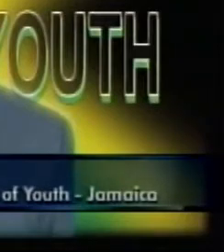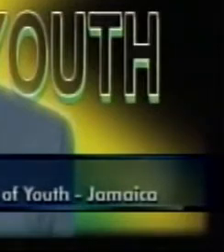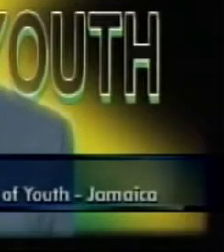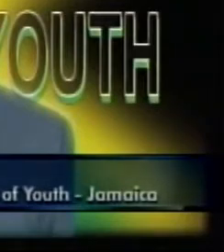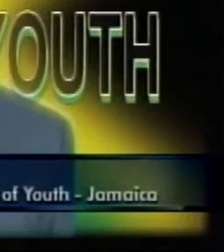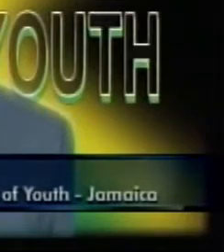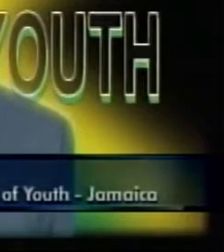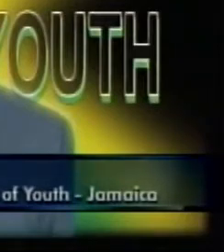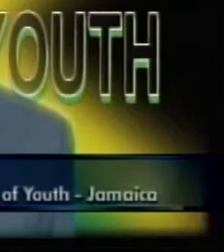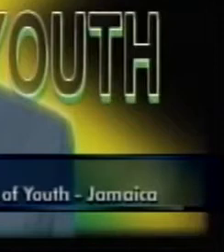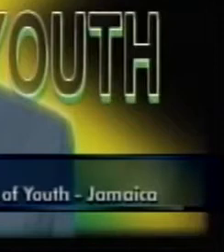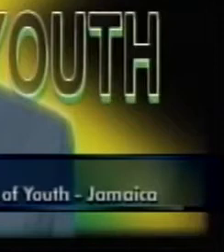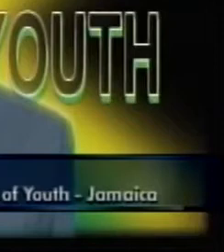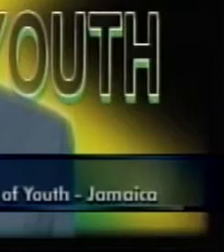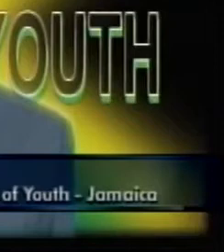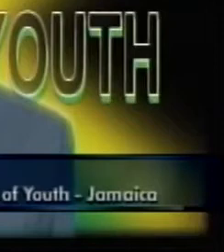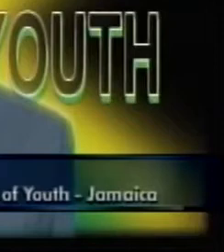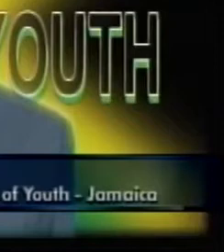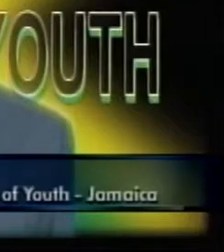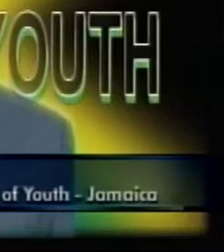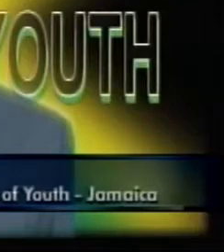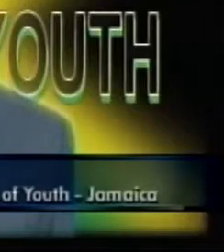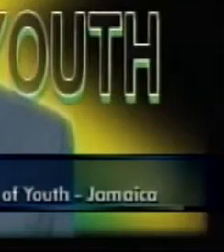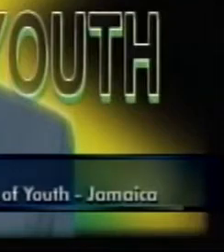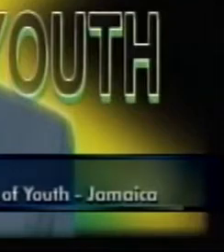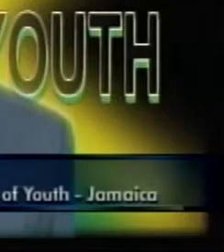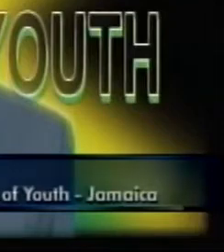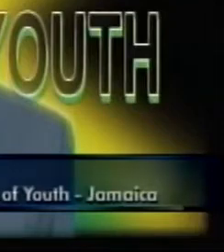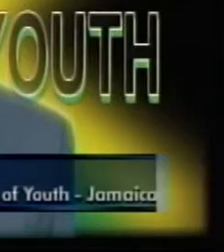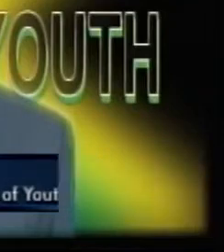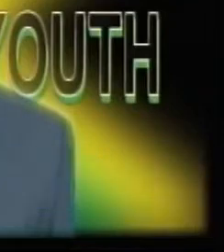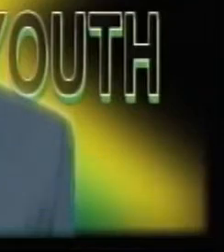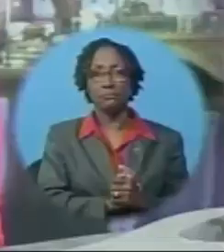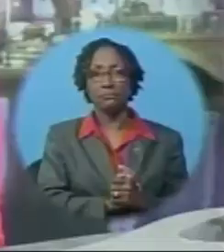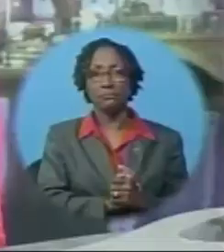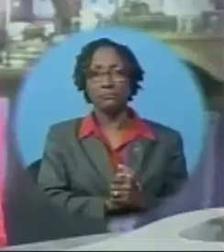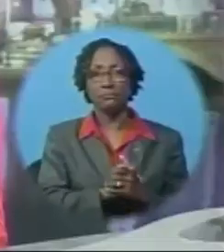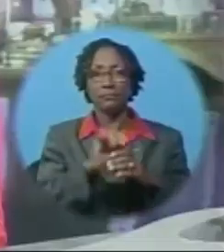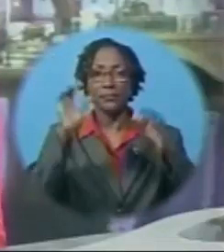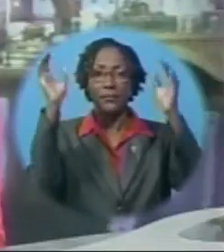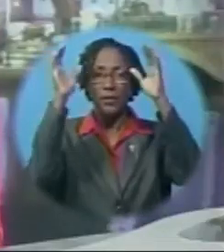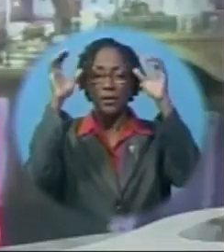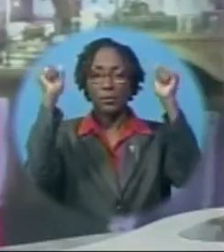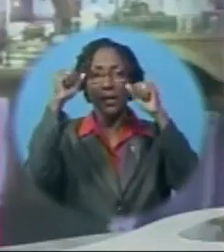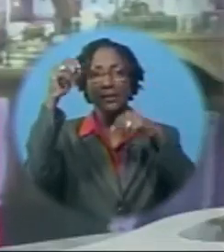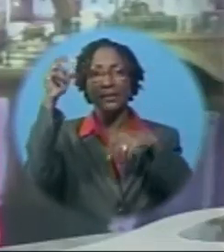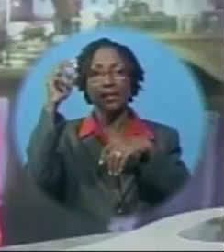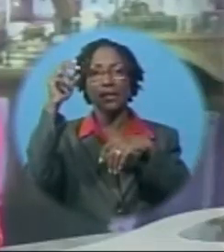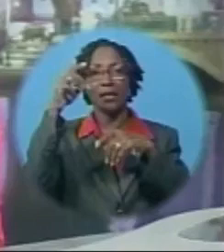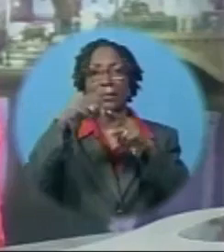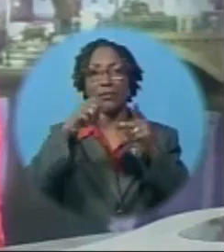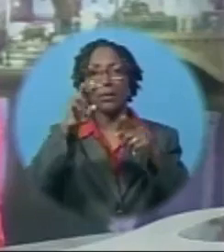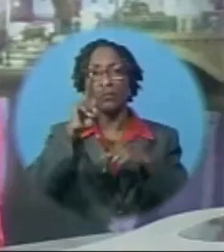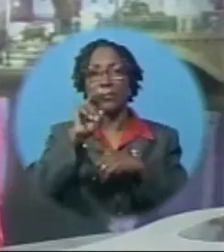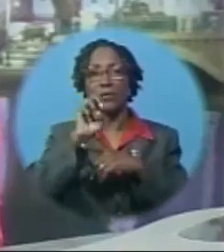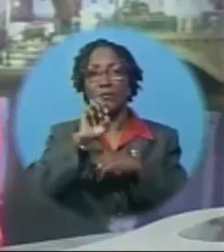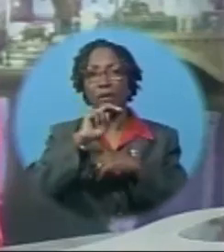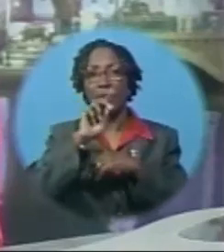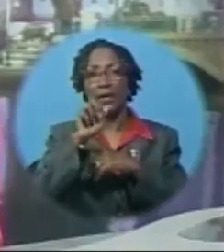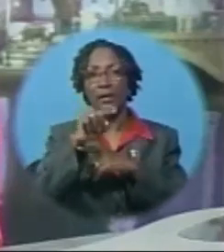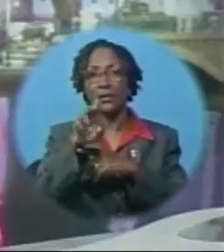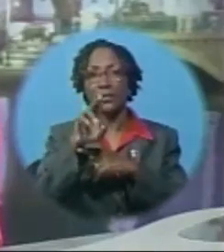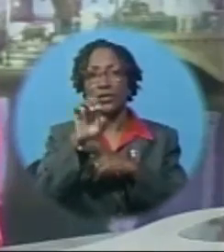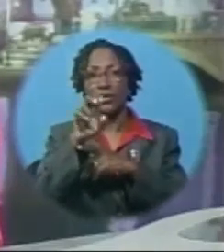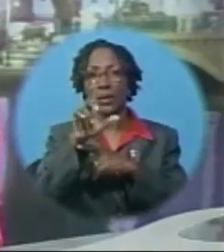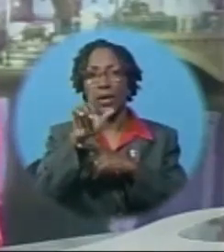missing. 90% of those children also returned home. Venezuela's President Nicolas Maduro says